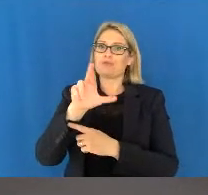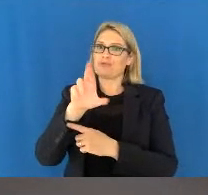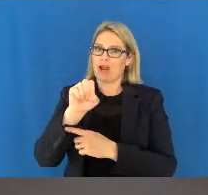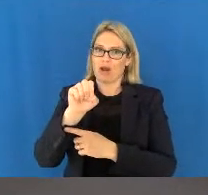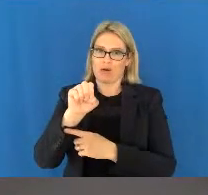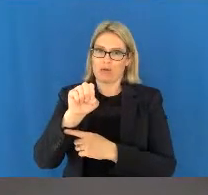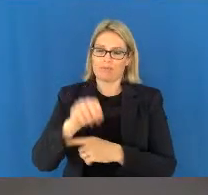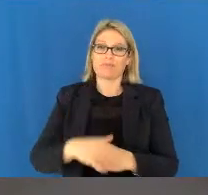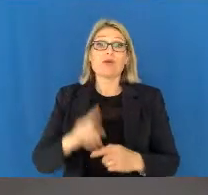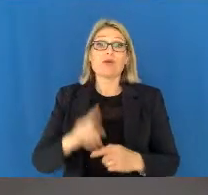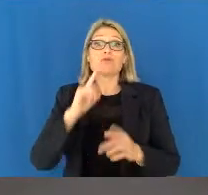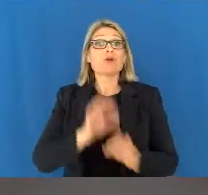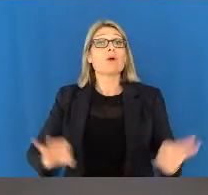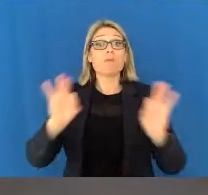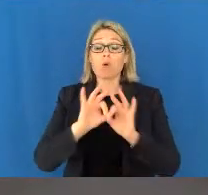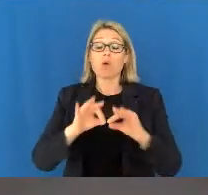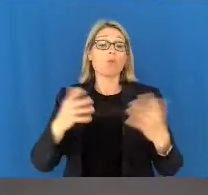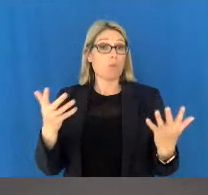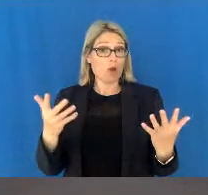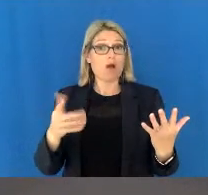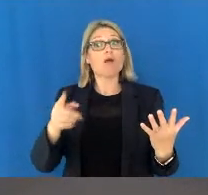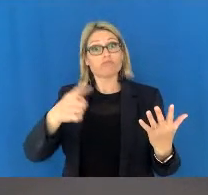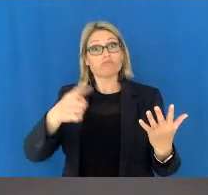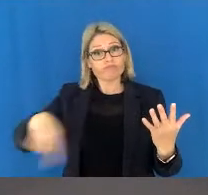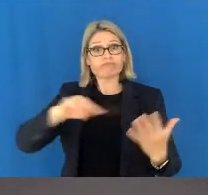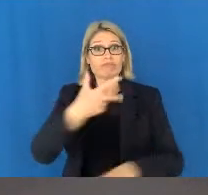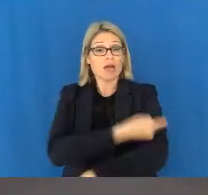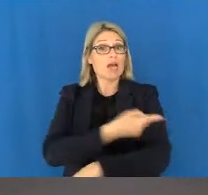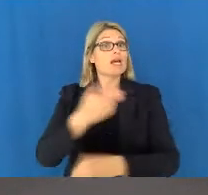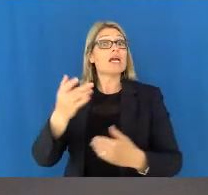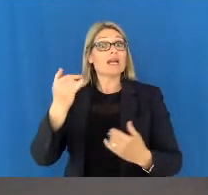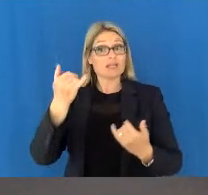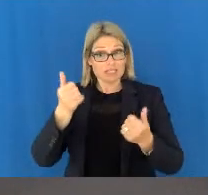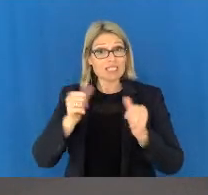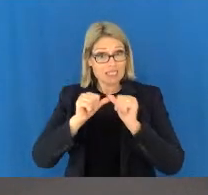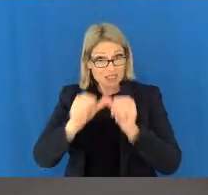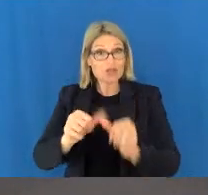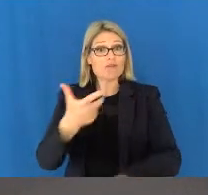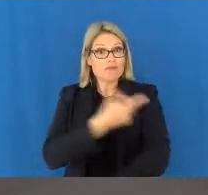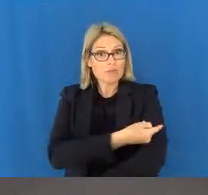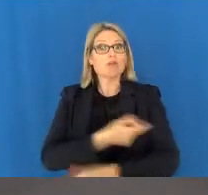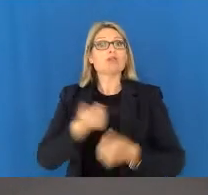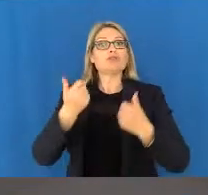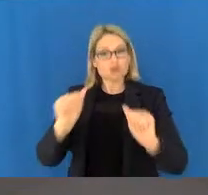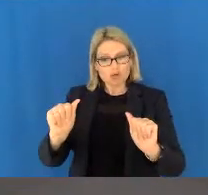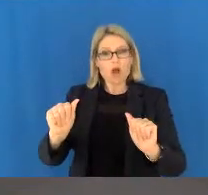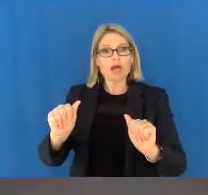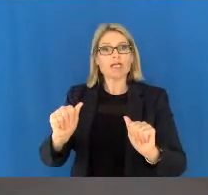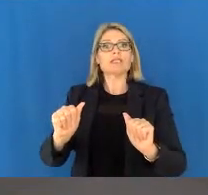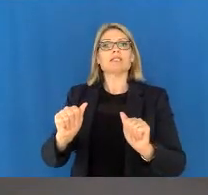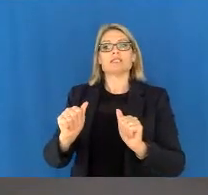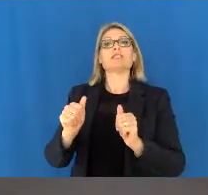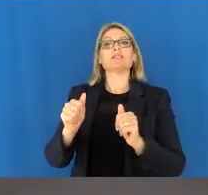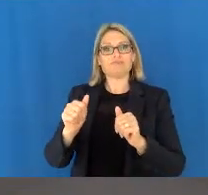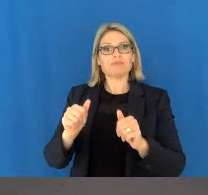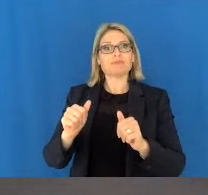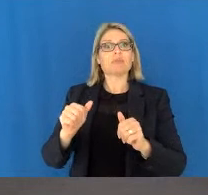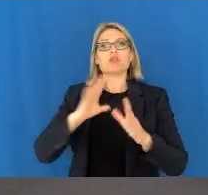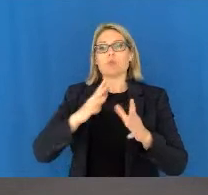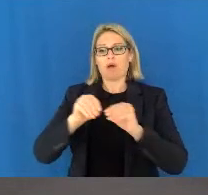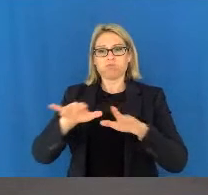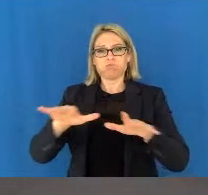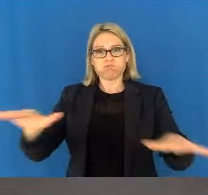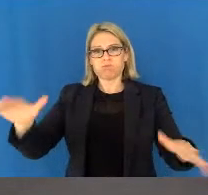really important that every one of us, even those already vaccinated, continue to do all we can to prevent the spread of COVID-19 and its